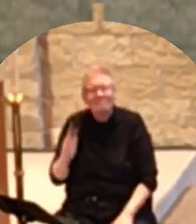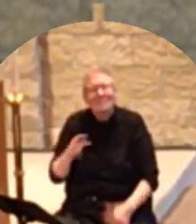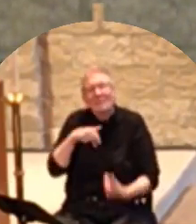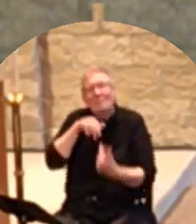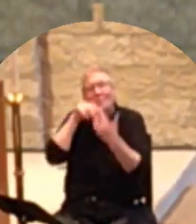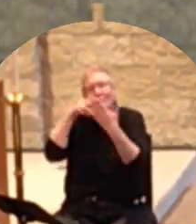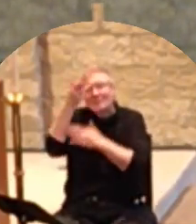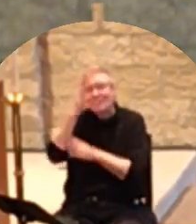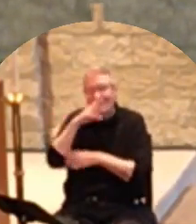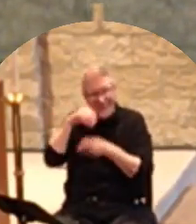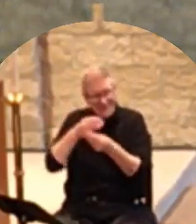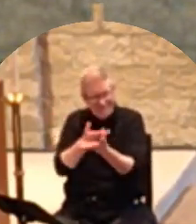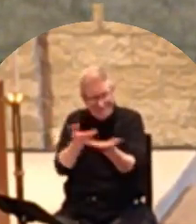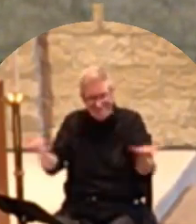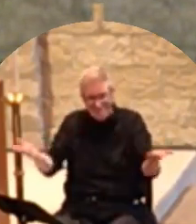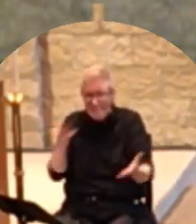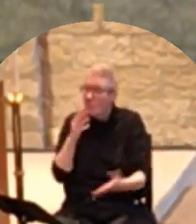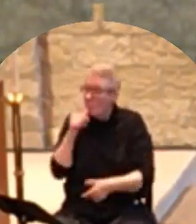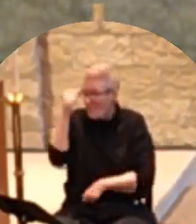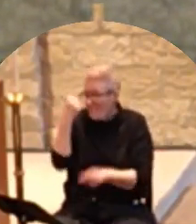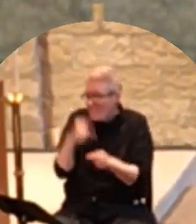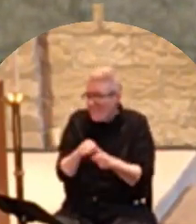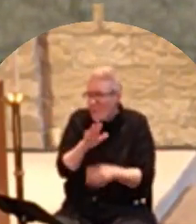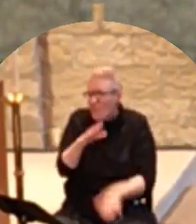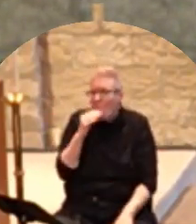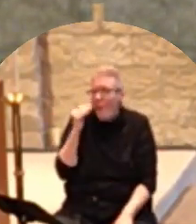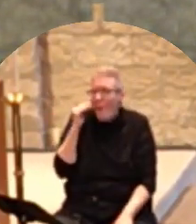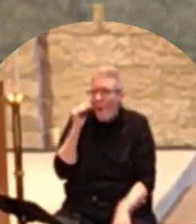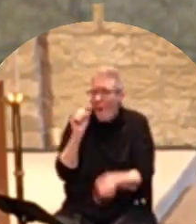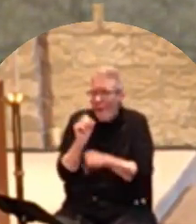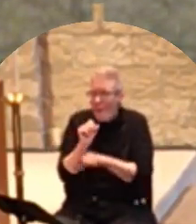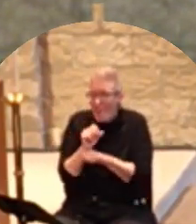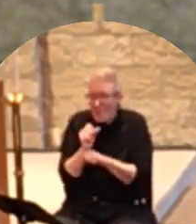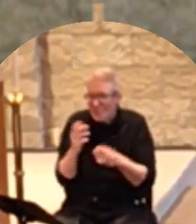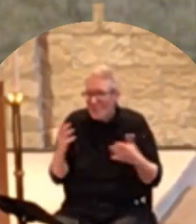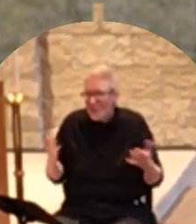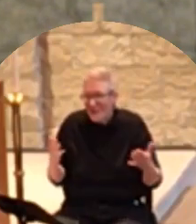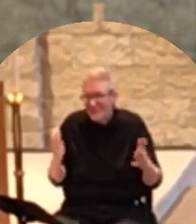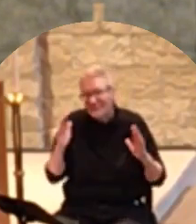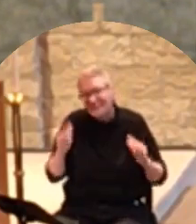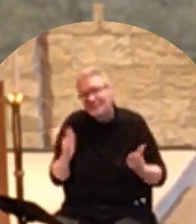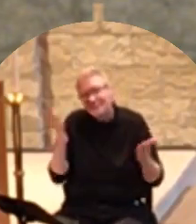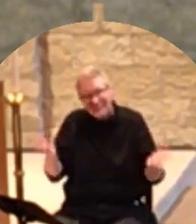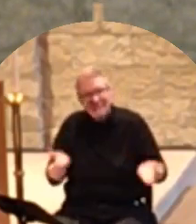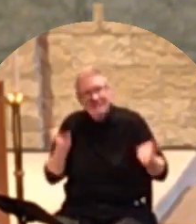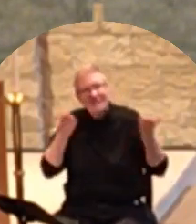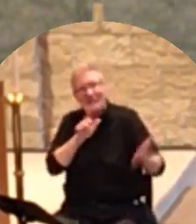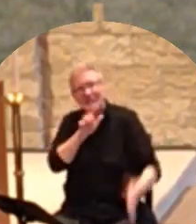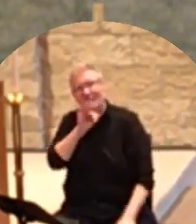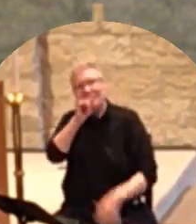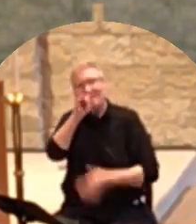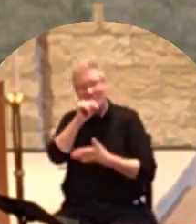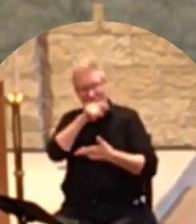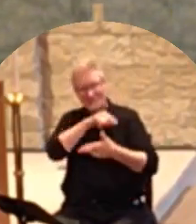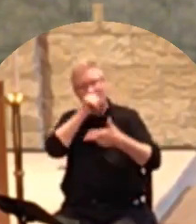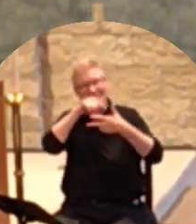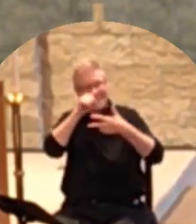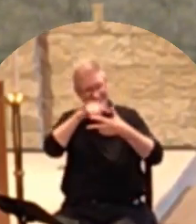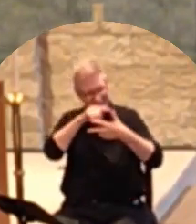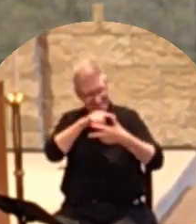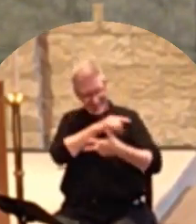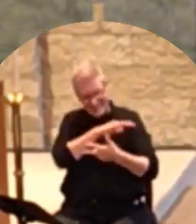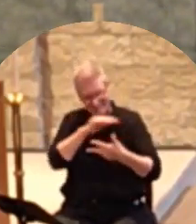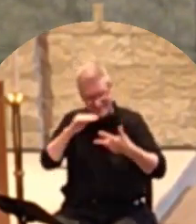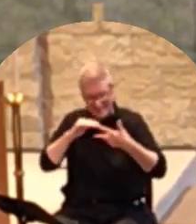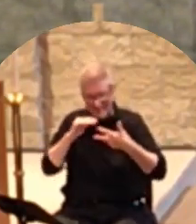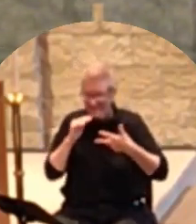assignment, dear friends, is to lift when you are discouraged. It is to believe. And it's to wait upon